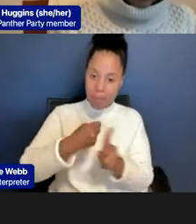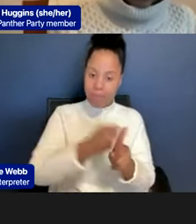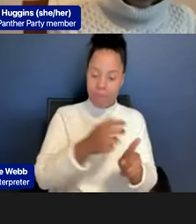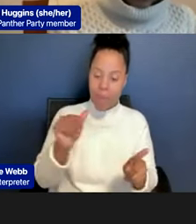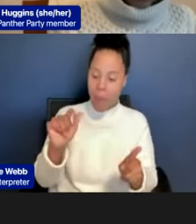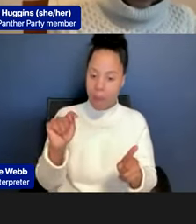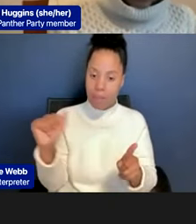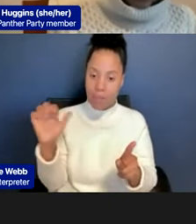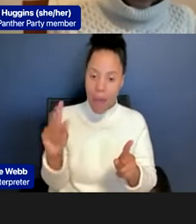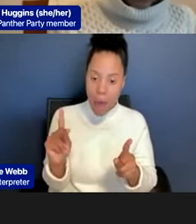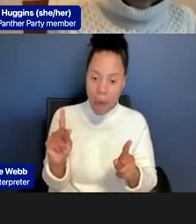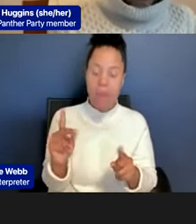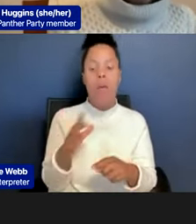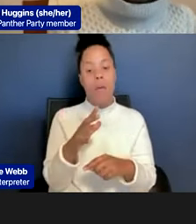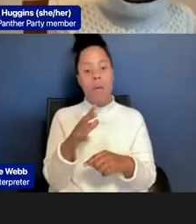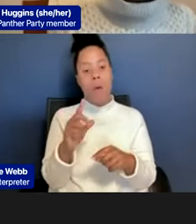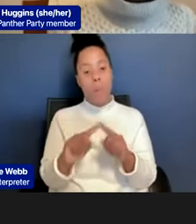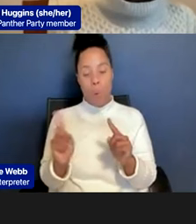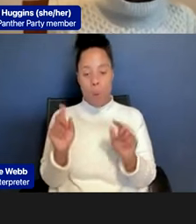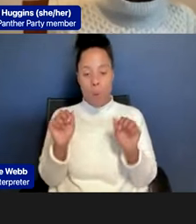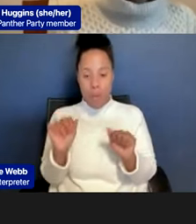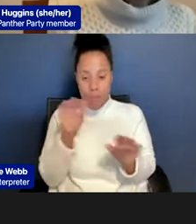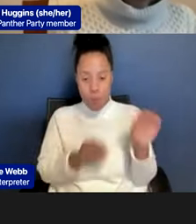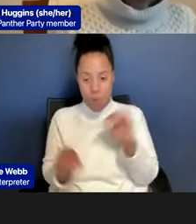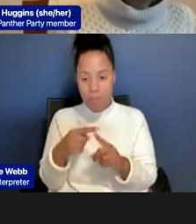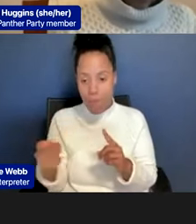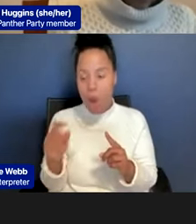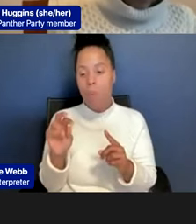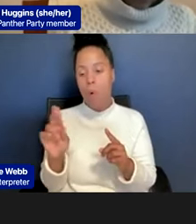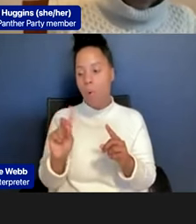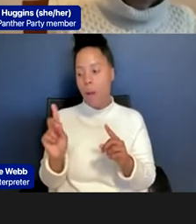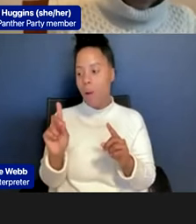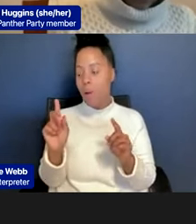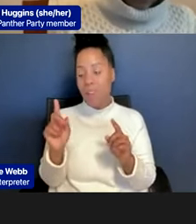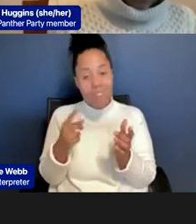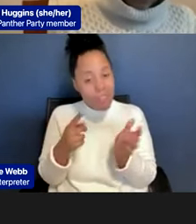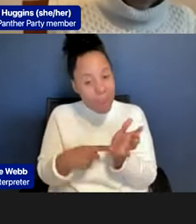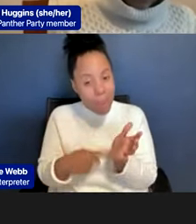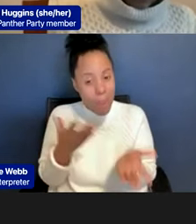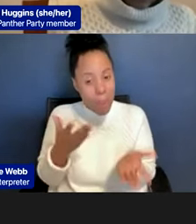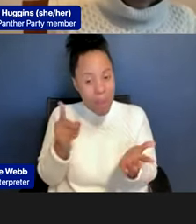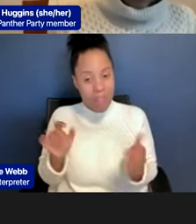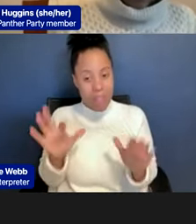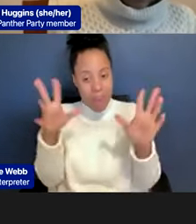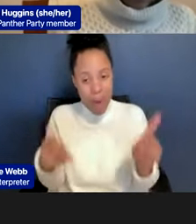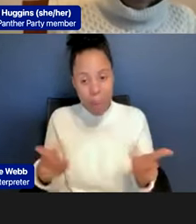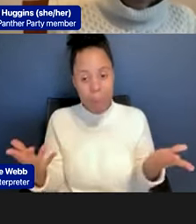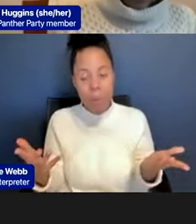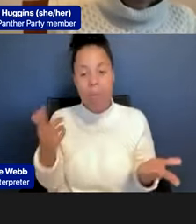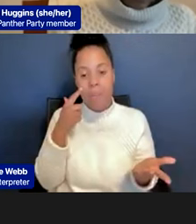to give up at times when we can no longer hold the space because there are other things that might be more